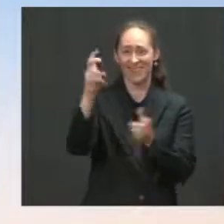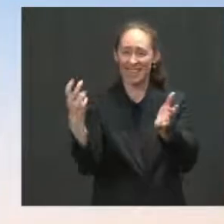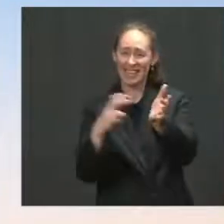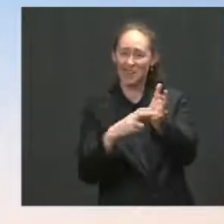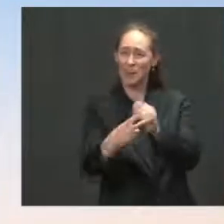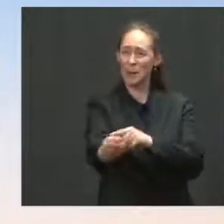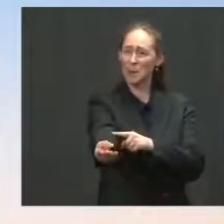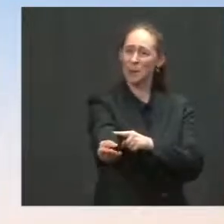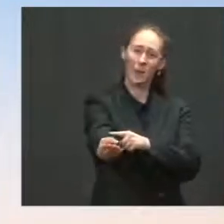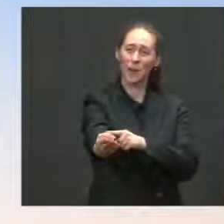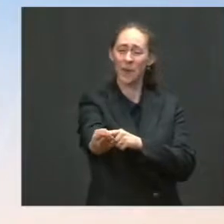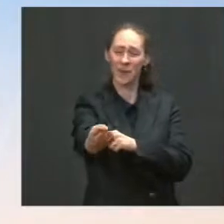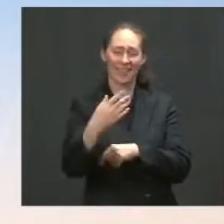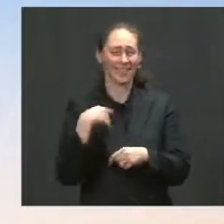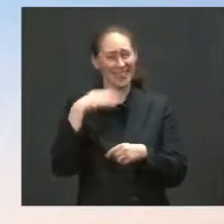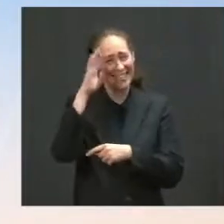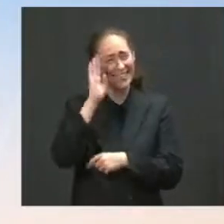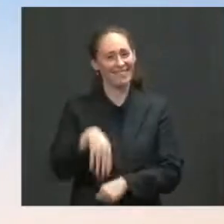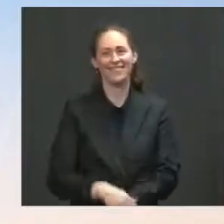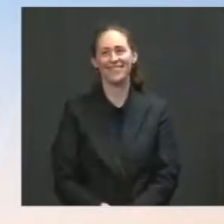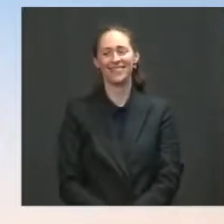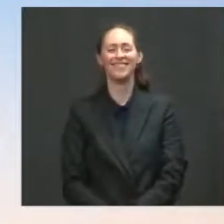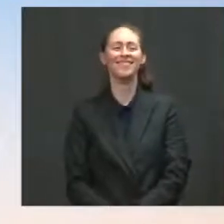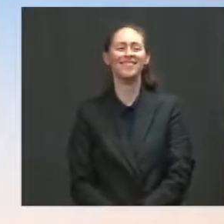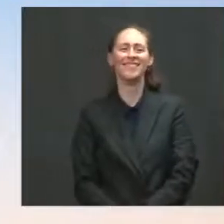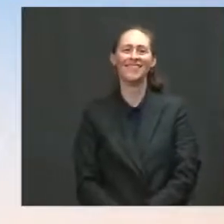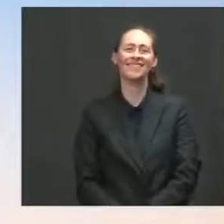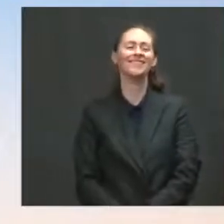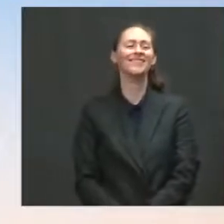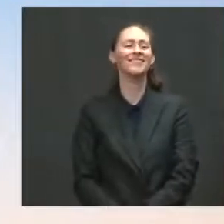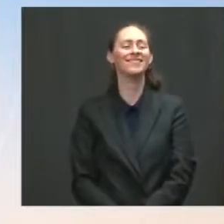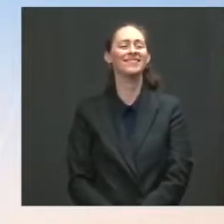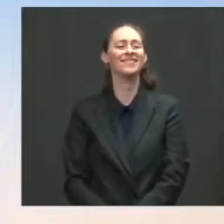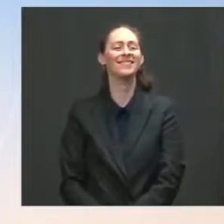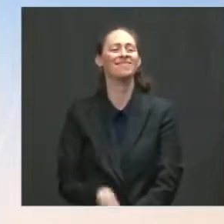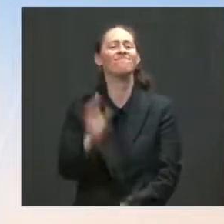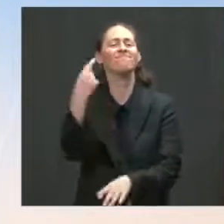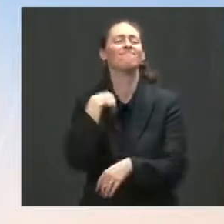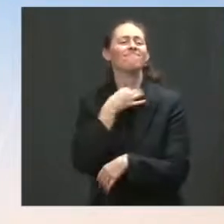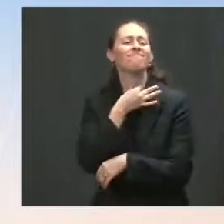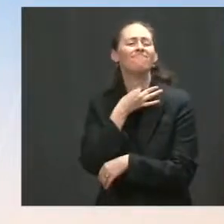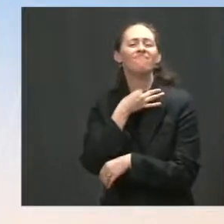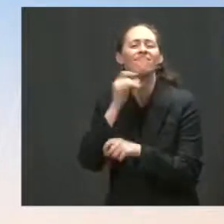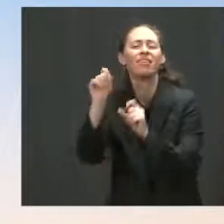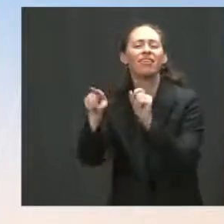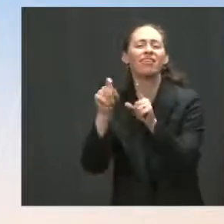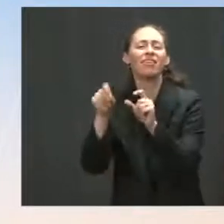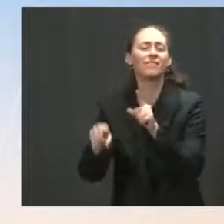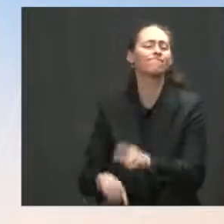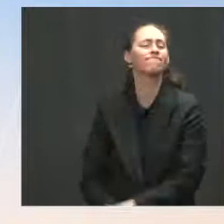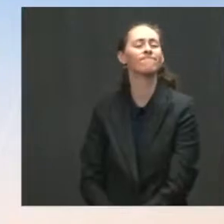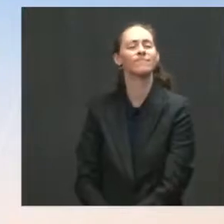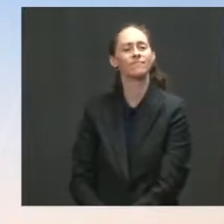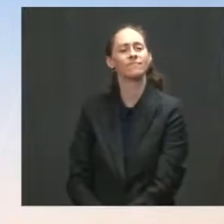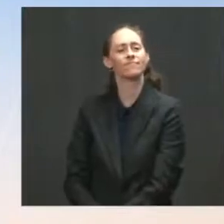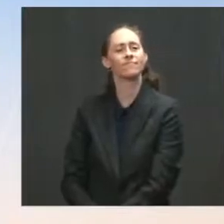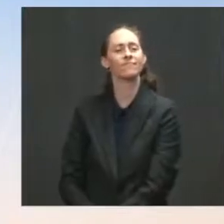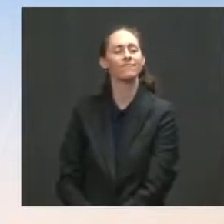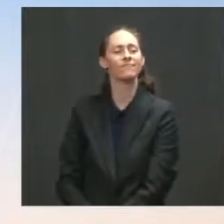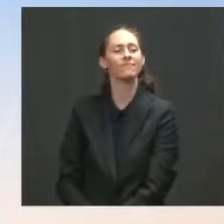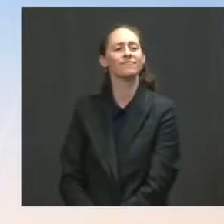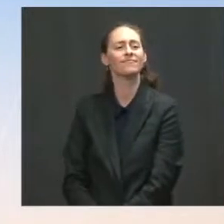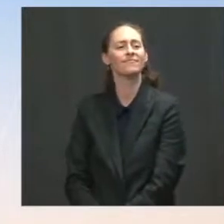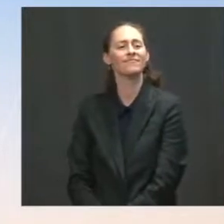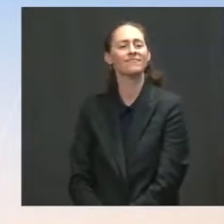Yeah, thank you. Few questions all on the same topic, short ones perhaps. Yesterday, the president said Governor